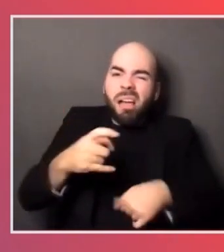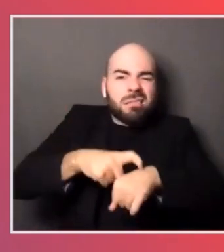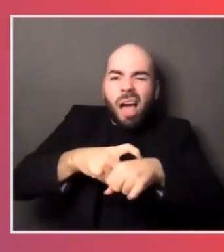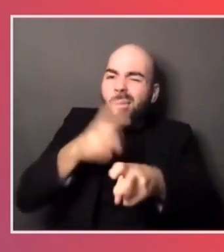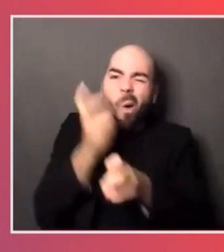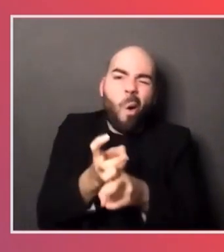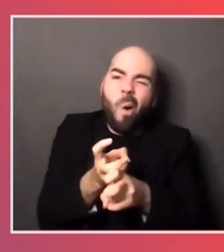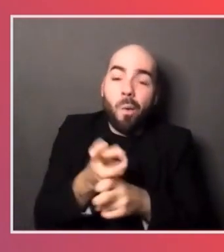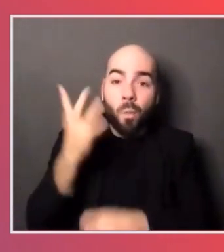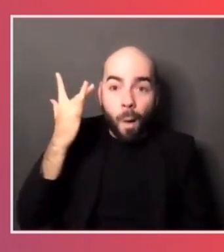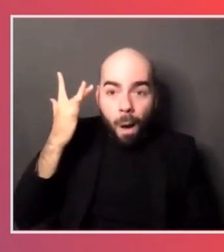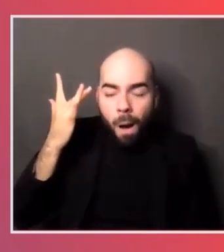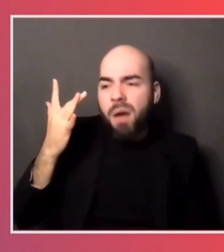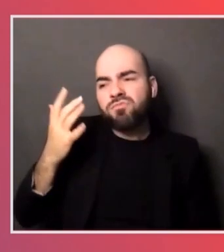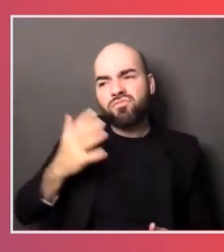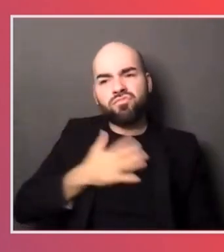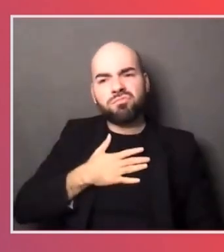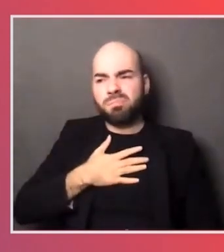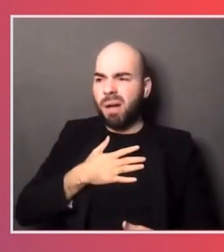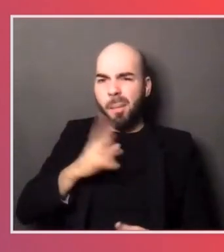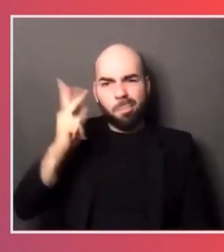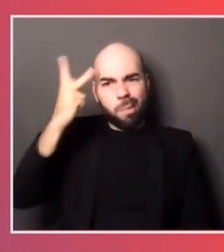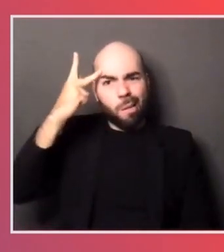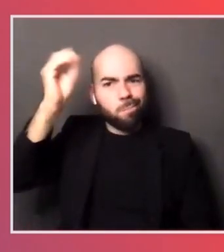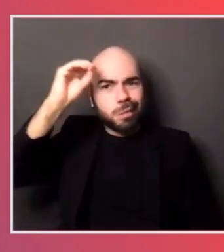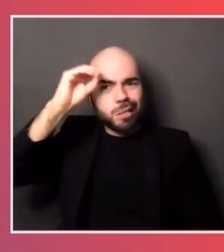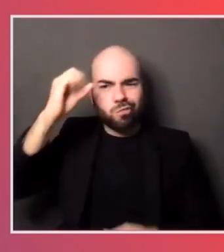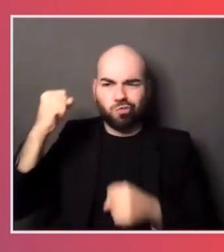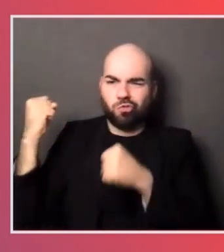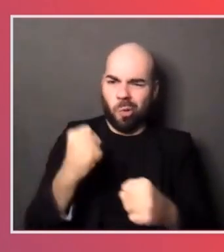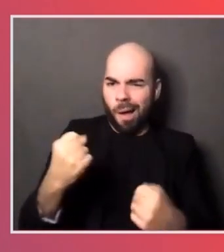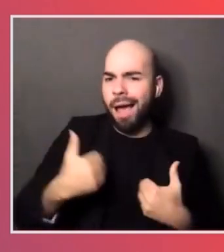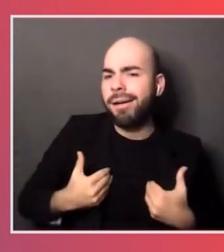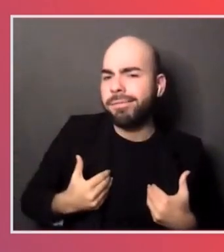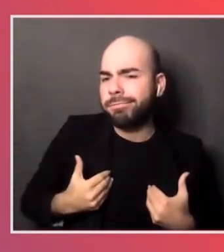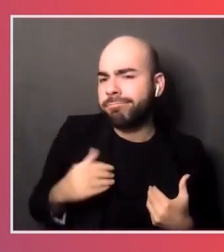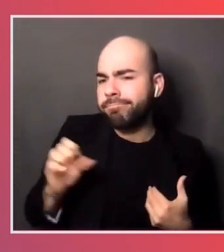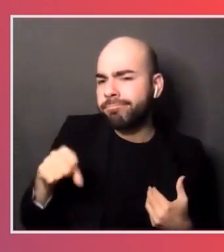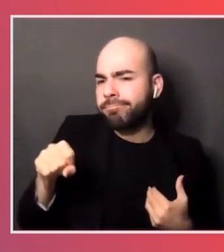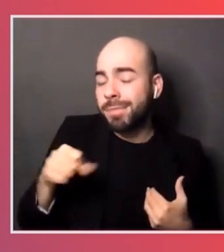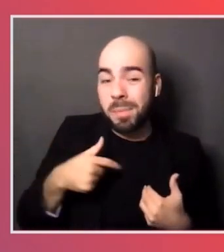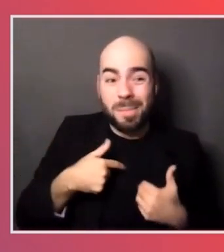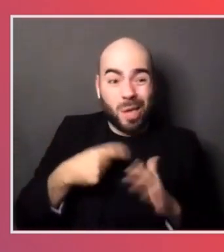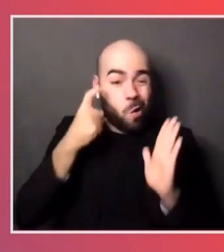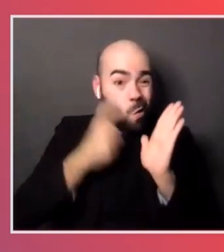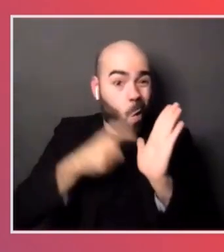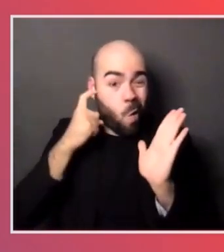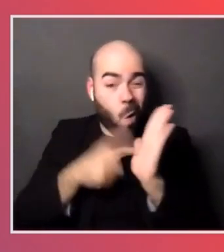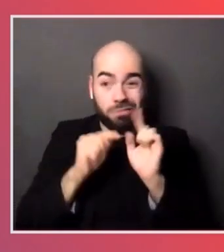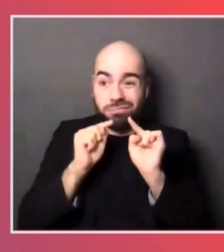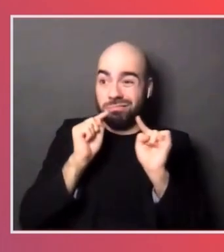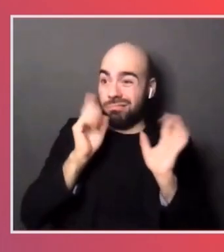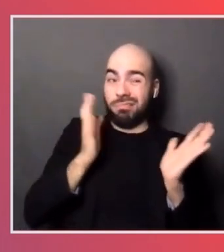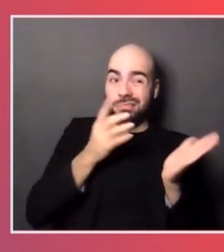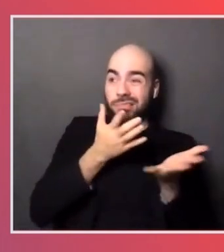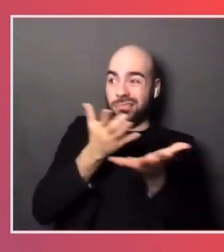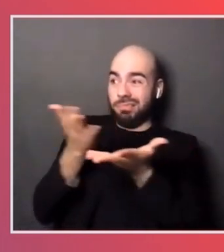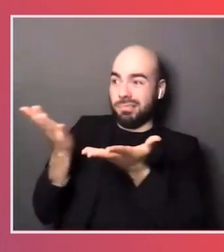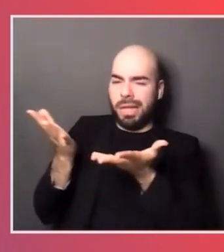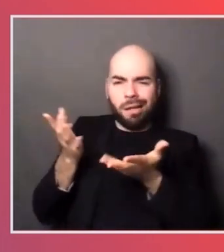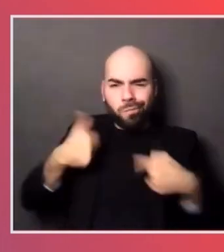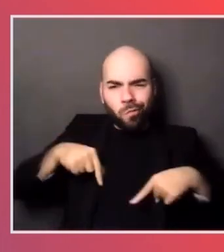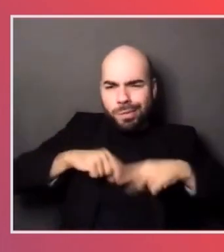but what I see happening right now, as I'm sure we all see it happening, is that we're just such a divided country,